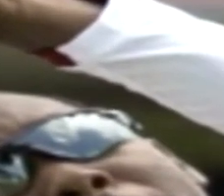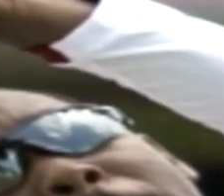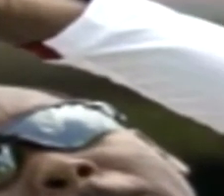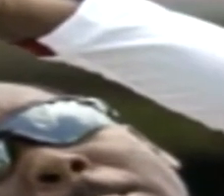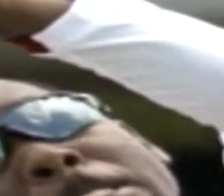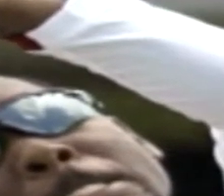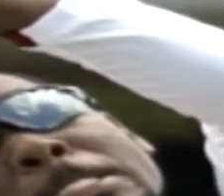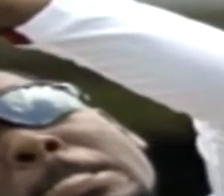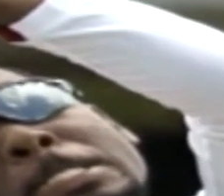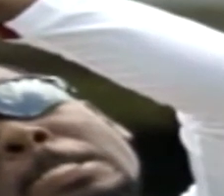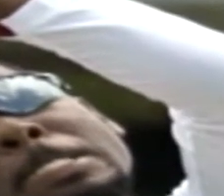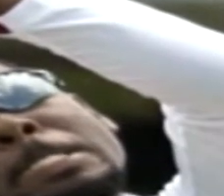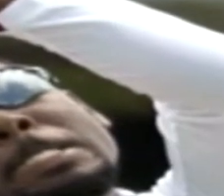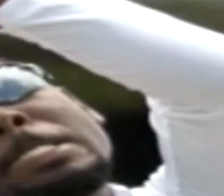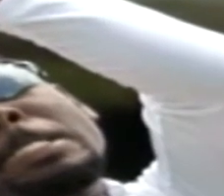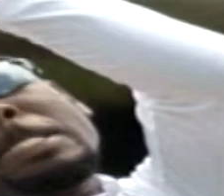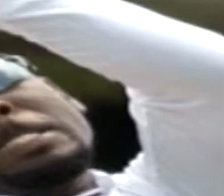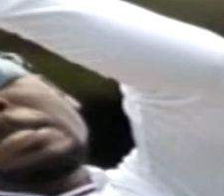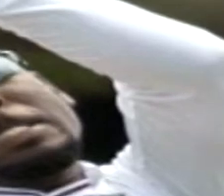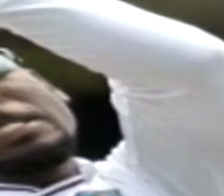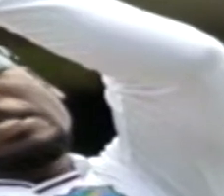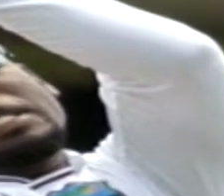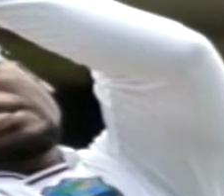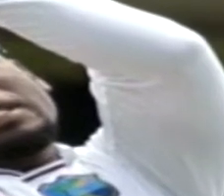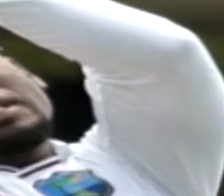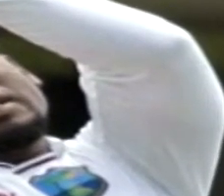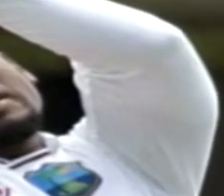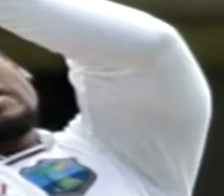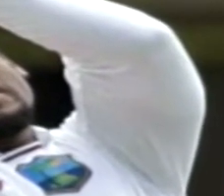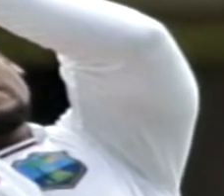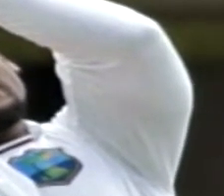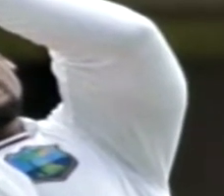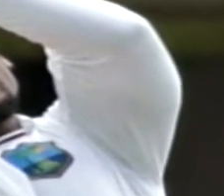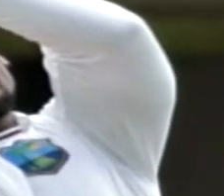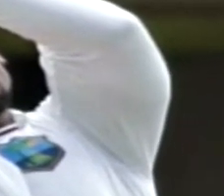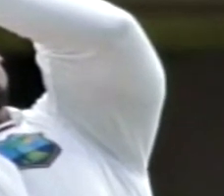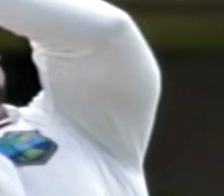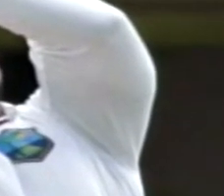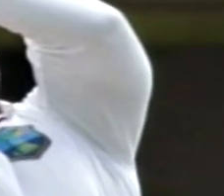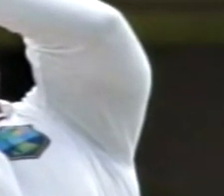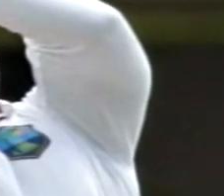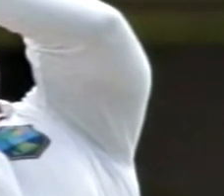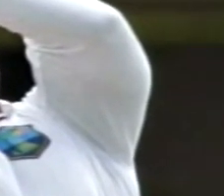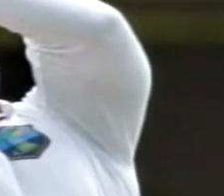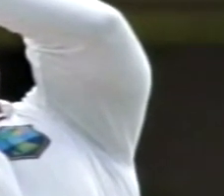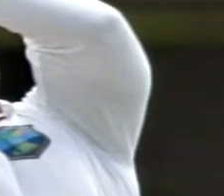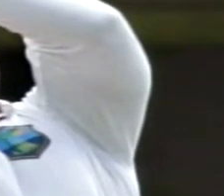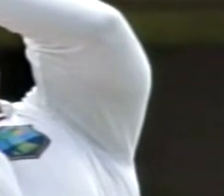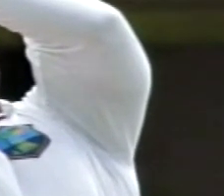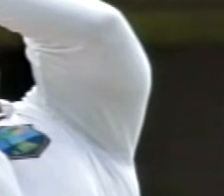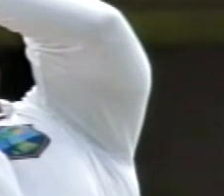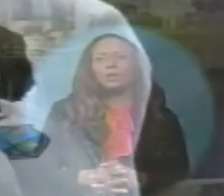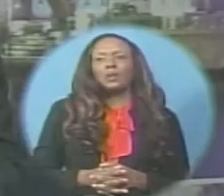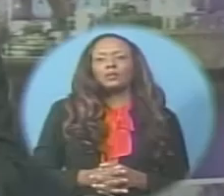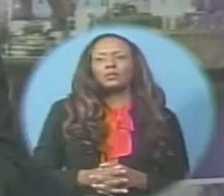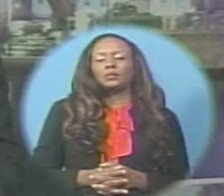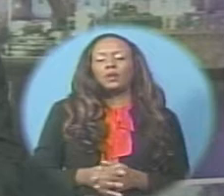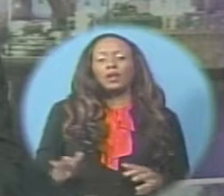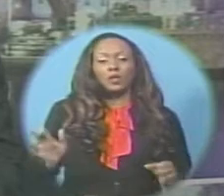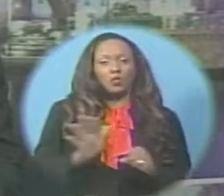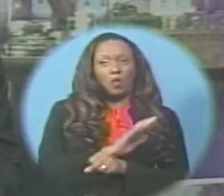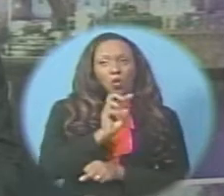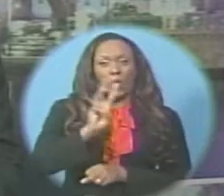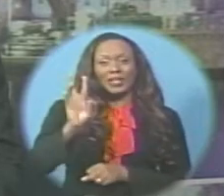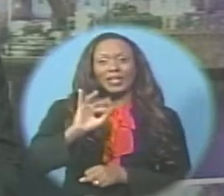the left-arm spinner is the only addition to the squad. Warrican has 11 wickets in his 4 tests. The full West Indies team announced